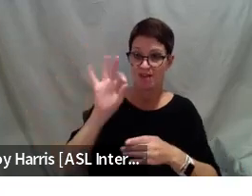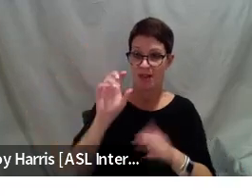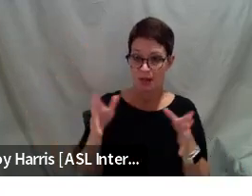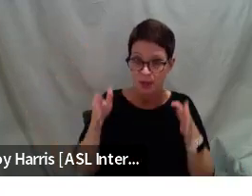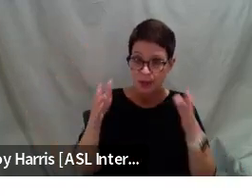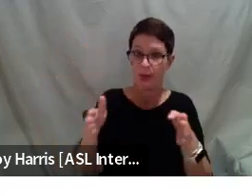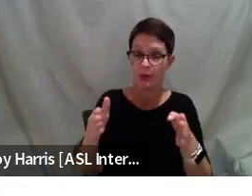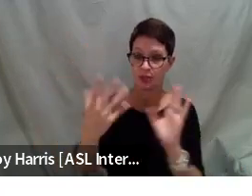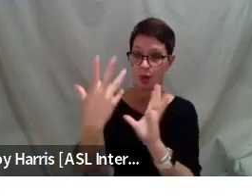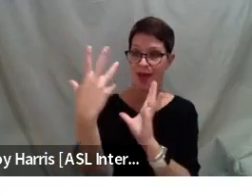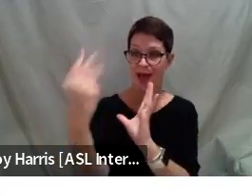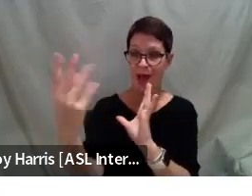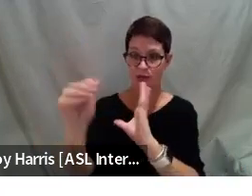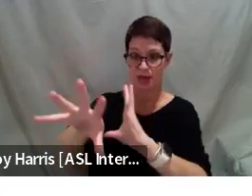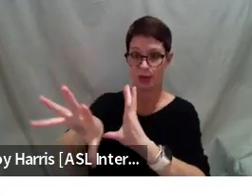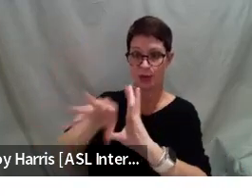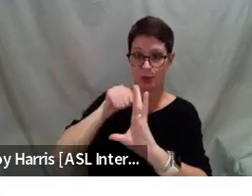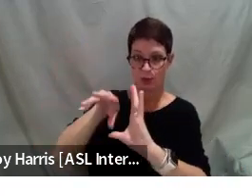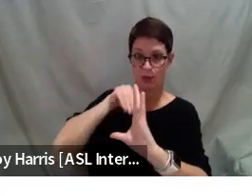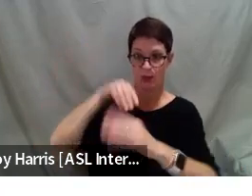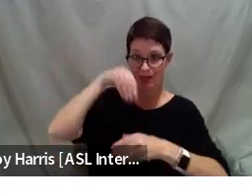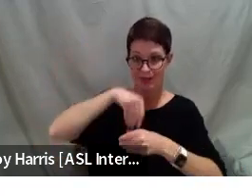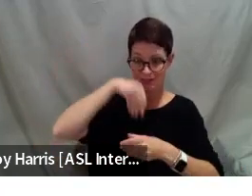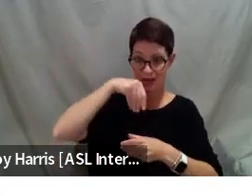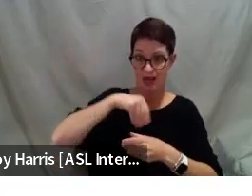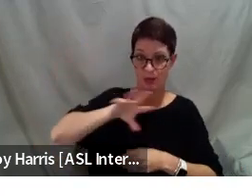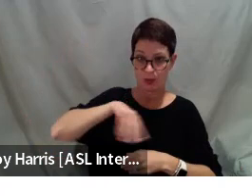from outside throughout your space, it's really helpful.